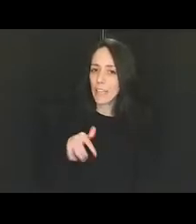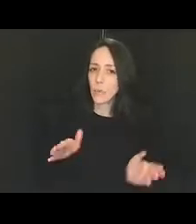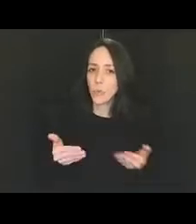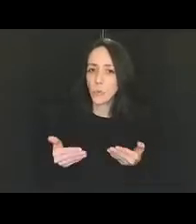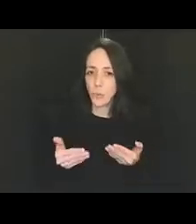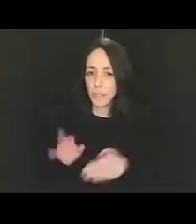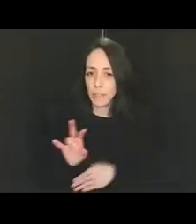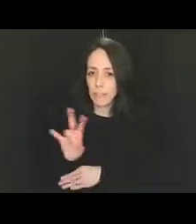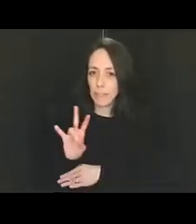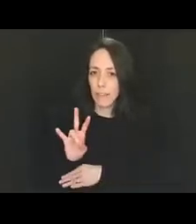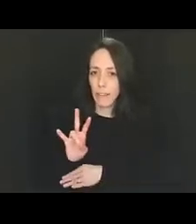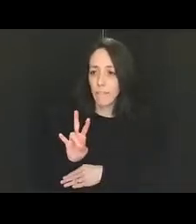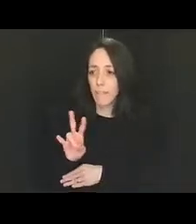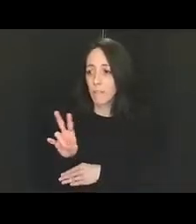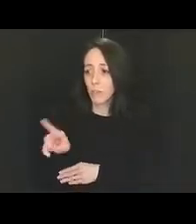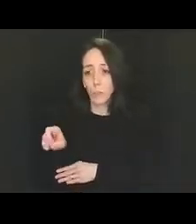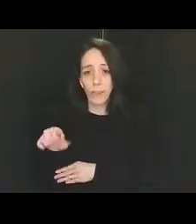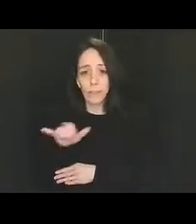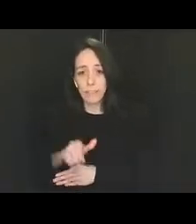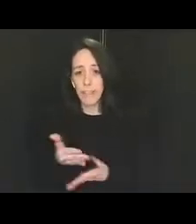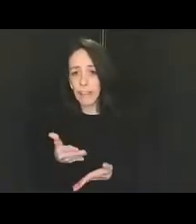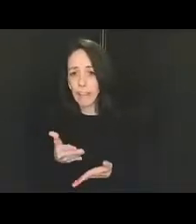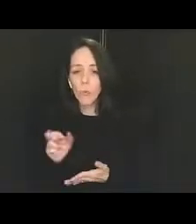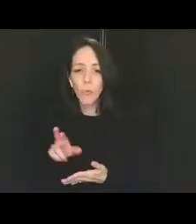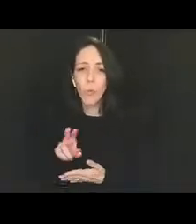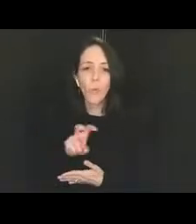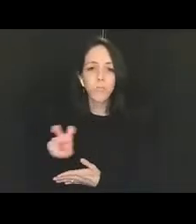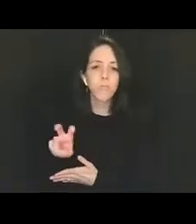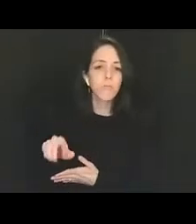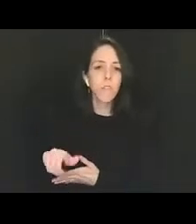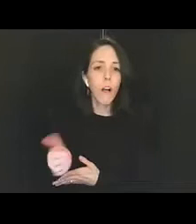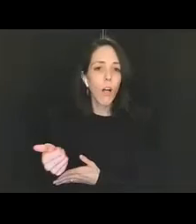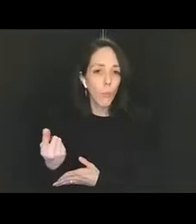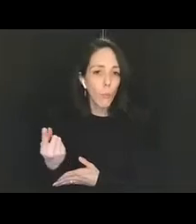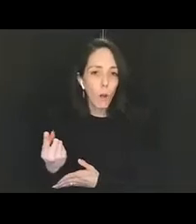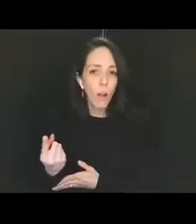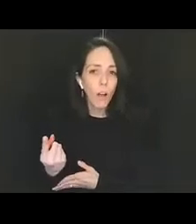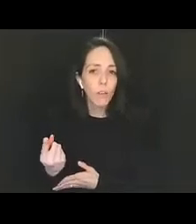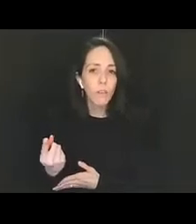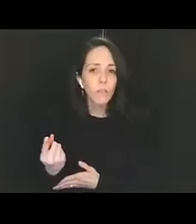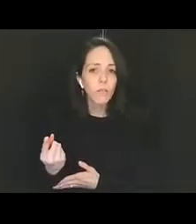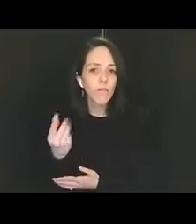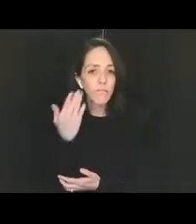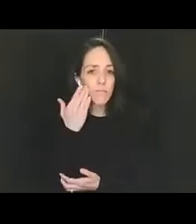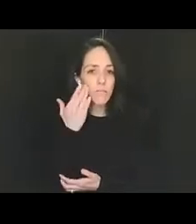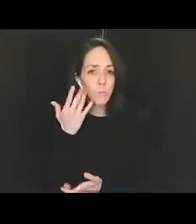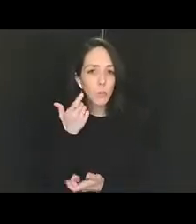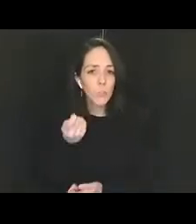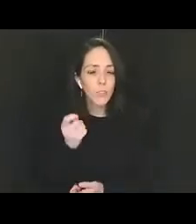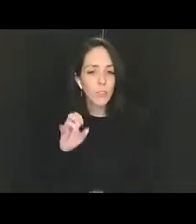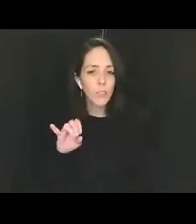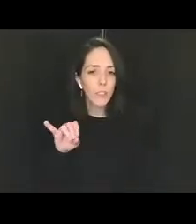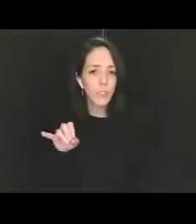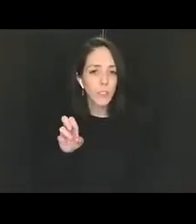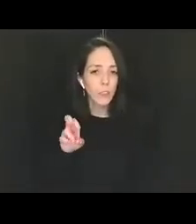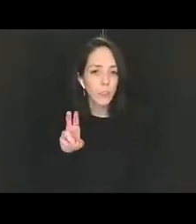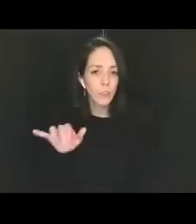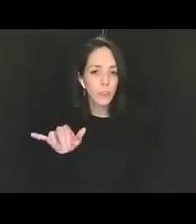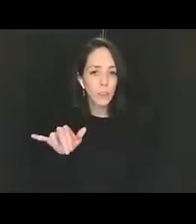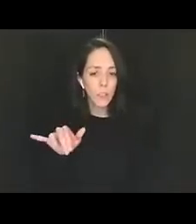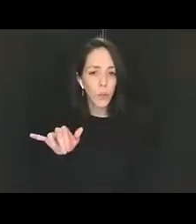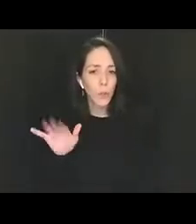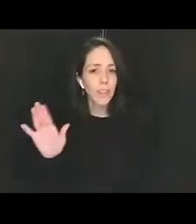So if you want to stay in this session, you can. If you want to pop over to hear what Jerry has to say, you